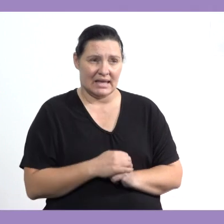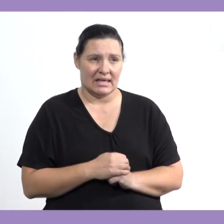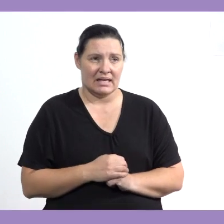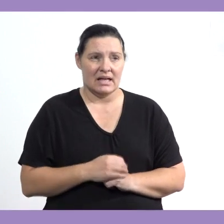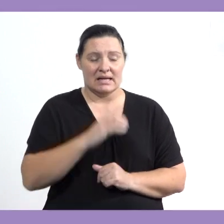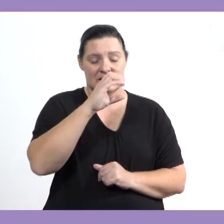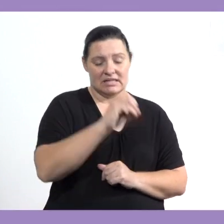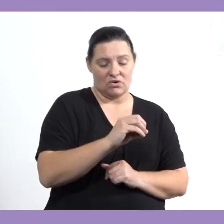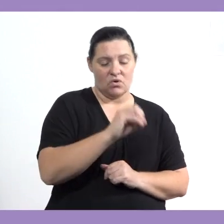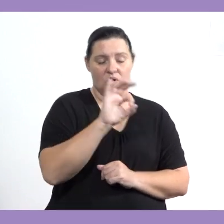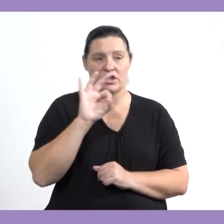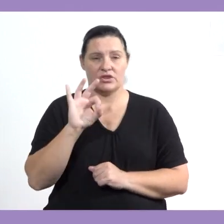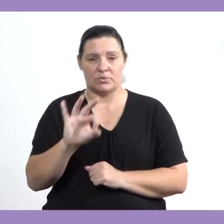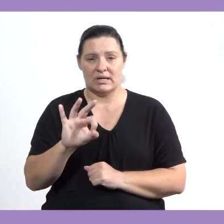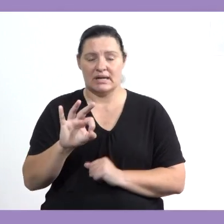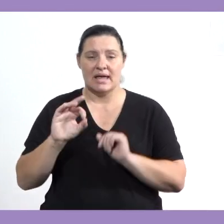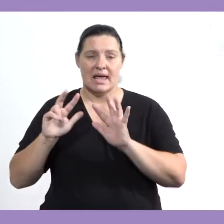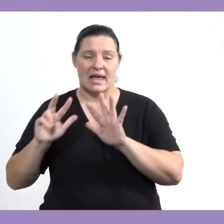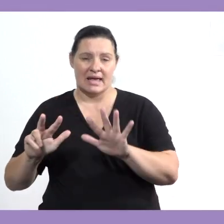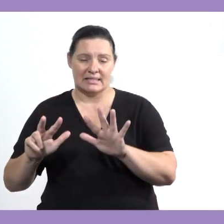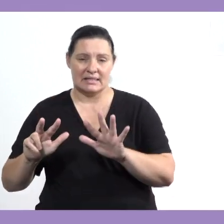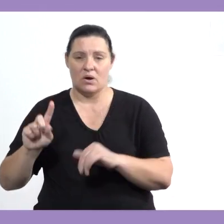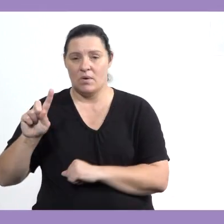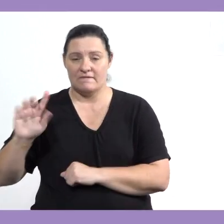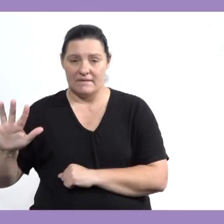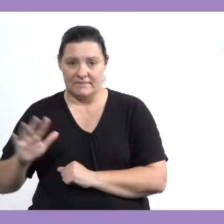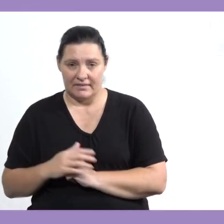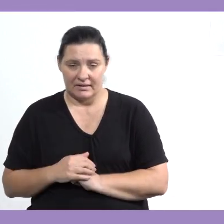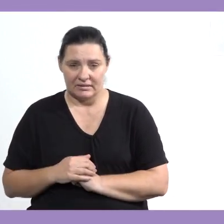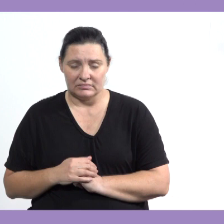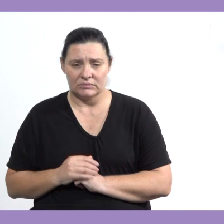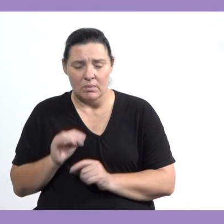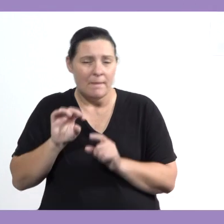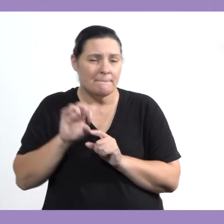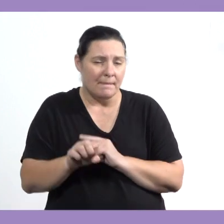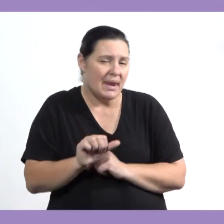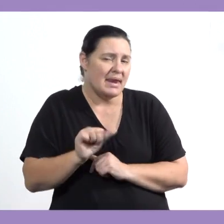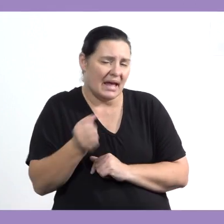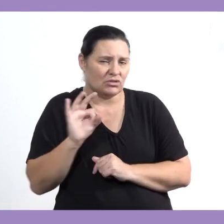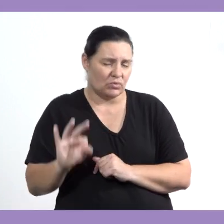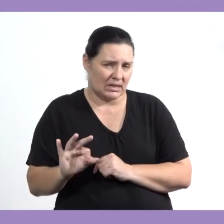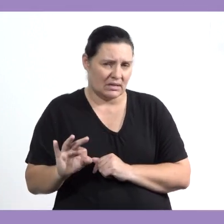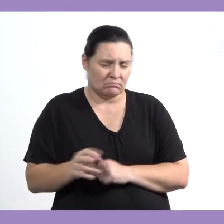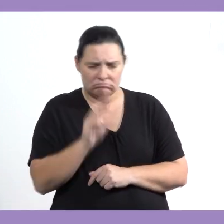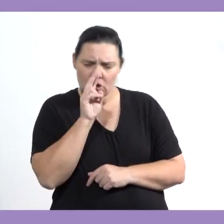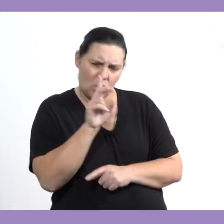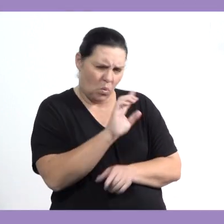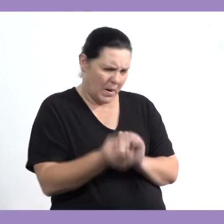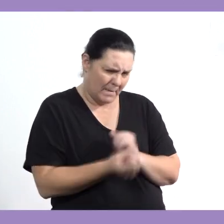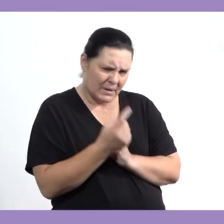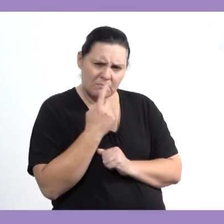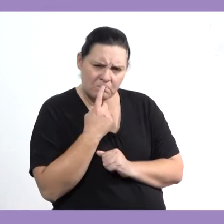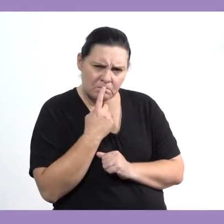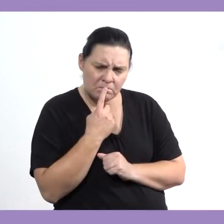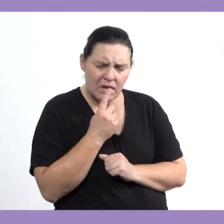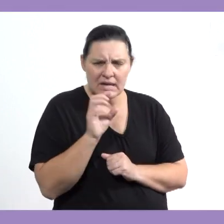that says they're 0, 3, 8, and 15. So we need to find the next 3 terms. So let's look at what is